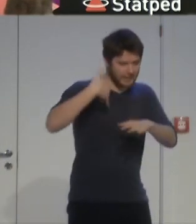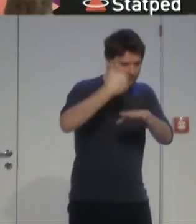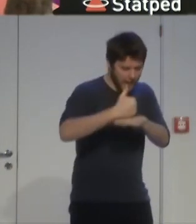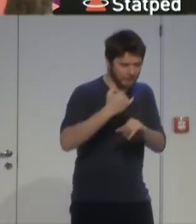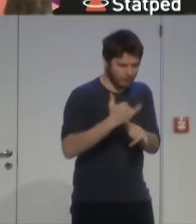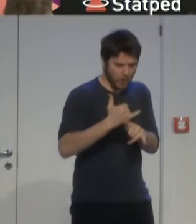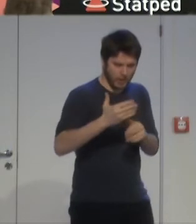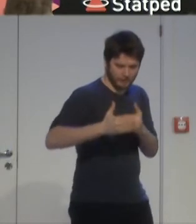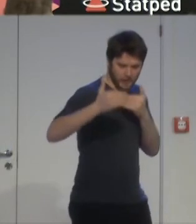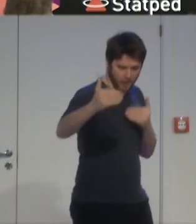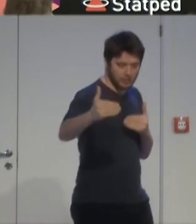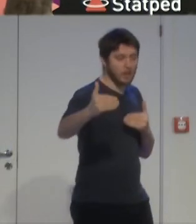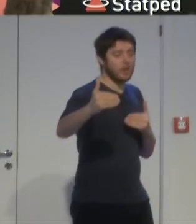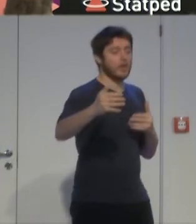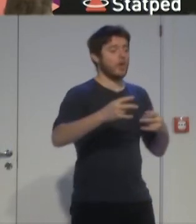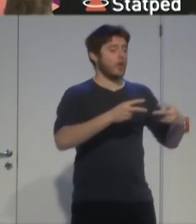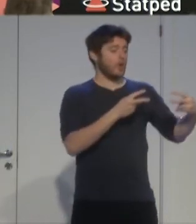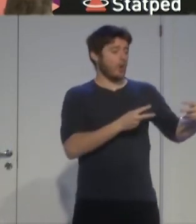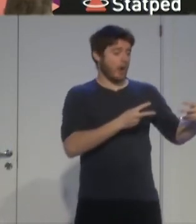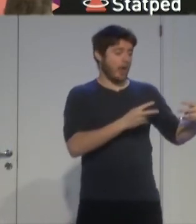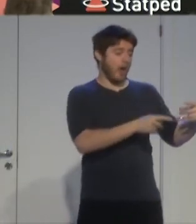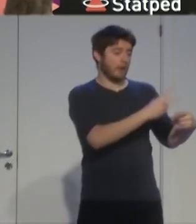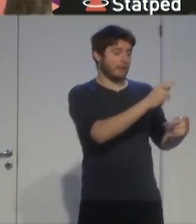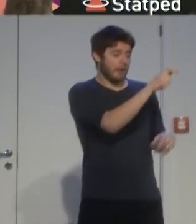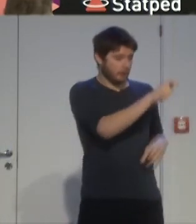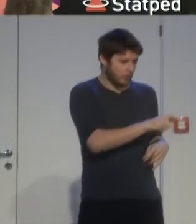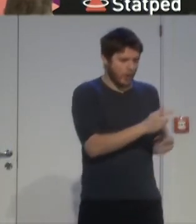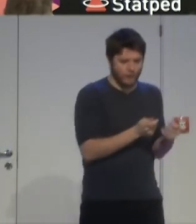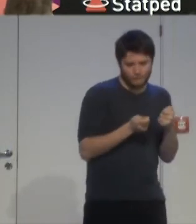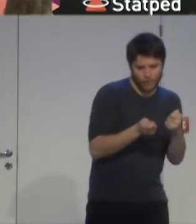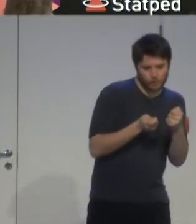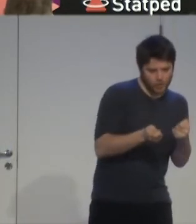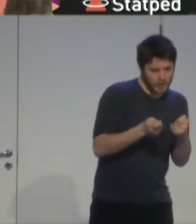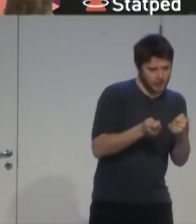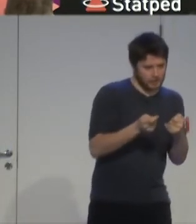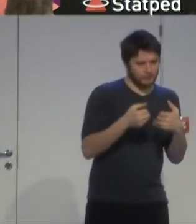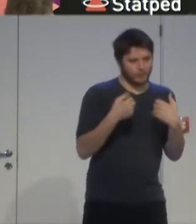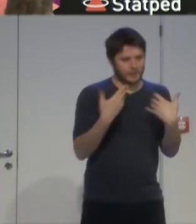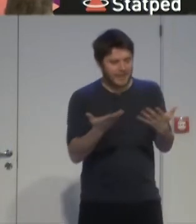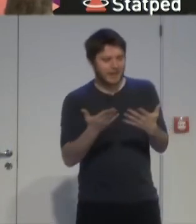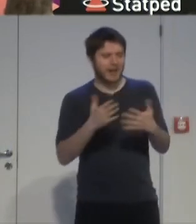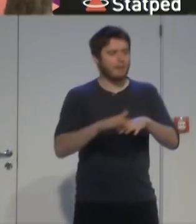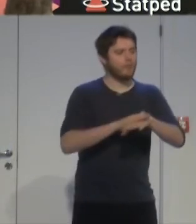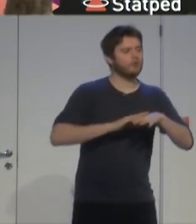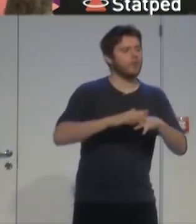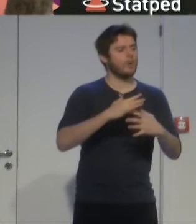the role of the other person is the provider of basic emotional trust.